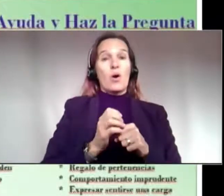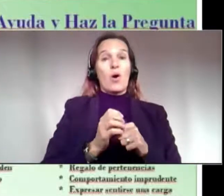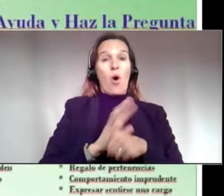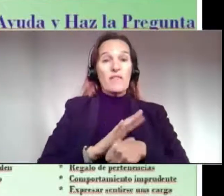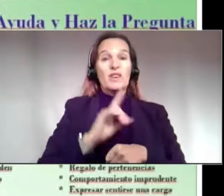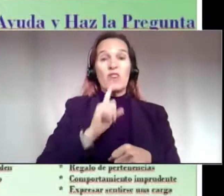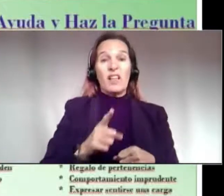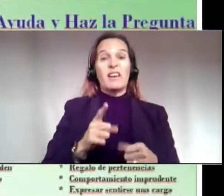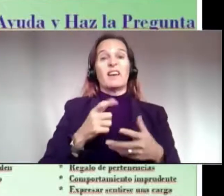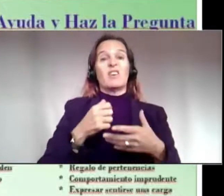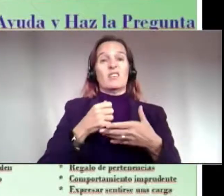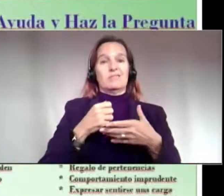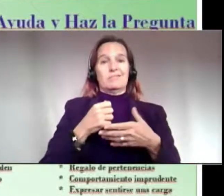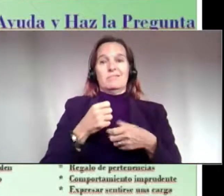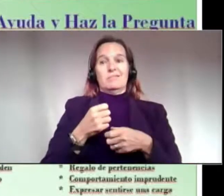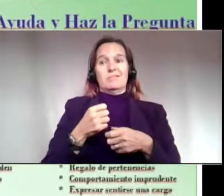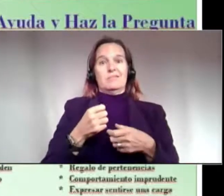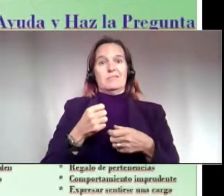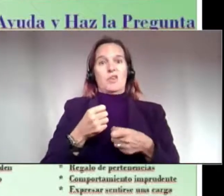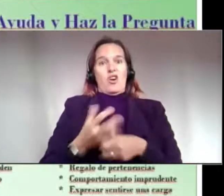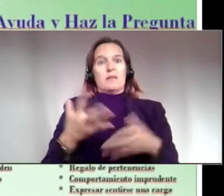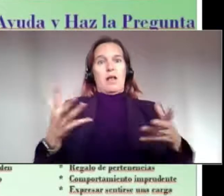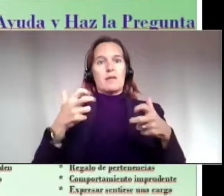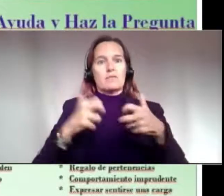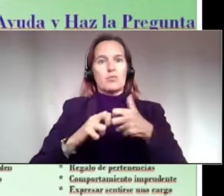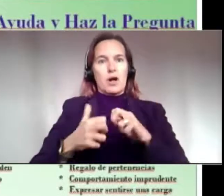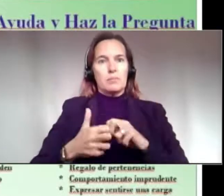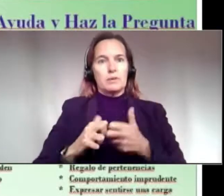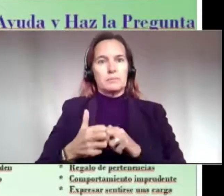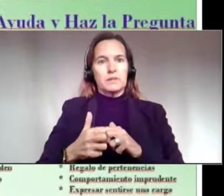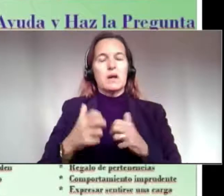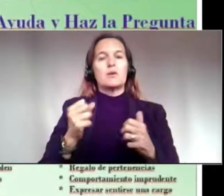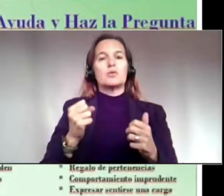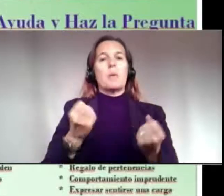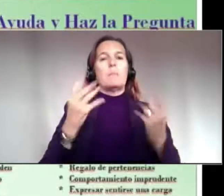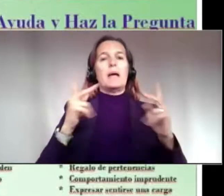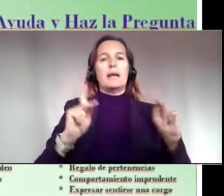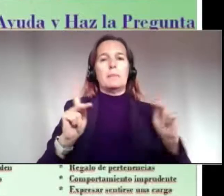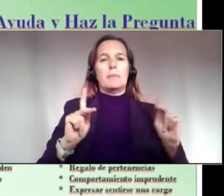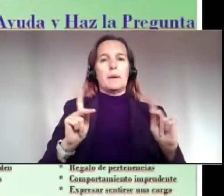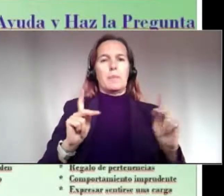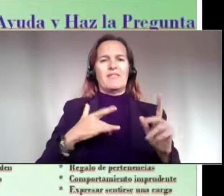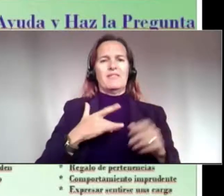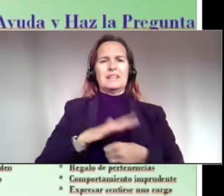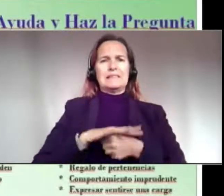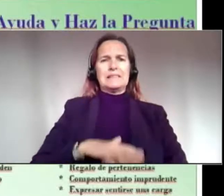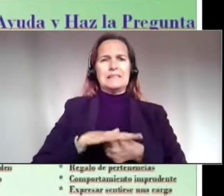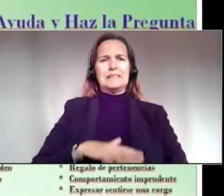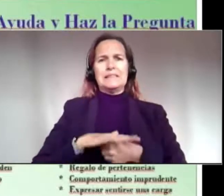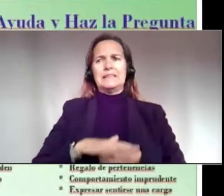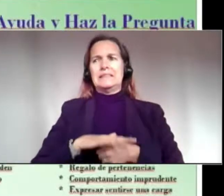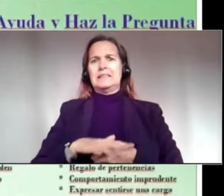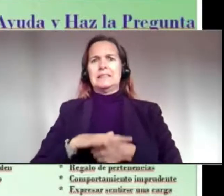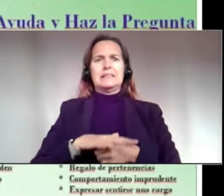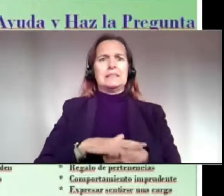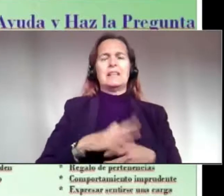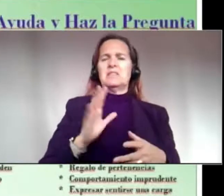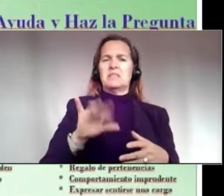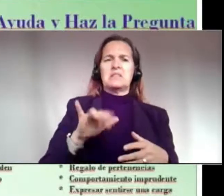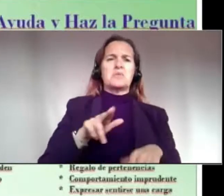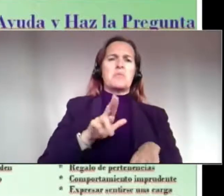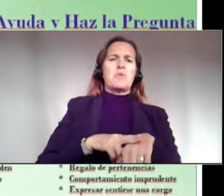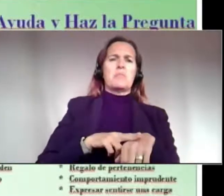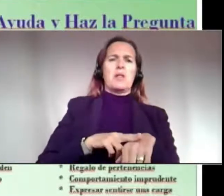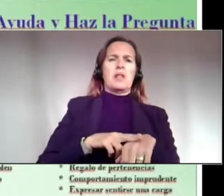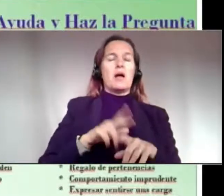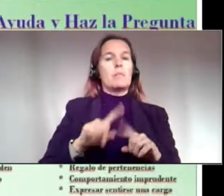difficult situations differently. It is normal to feel stressed and worried during a crisis. Knowing that these are stressful times, we wanted to provide